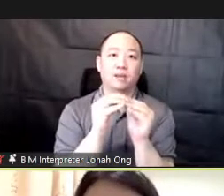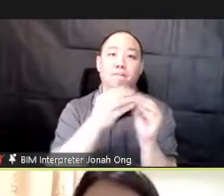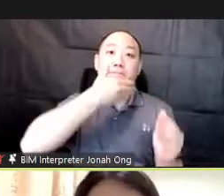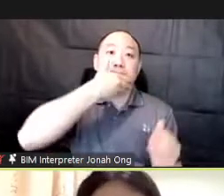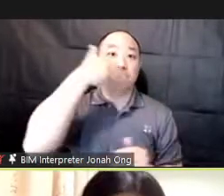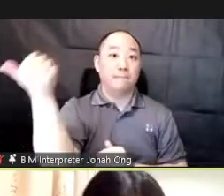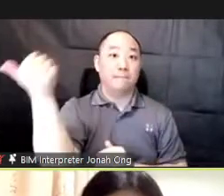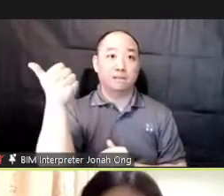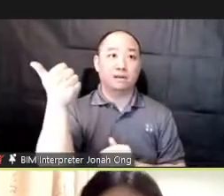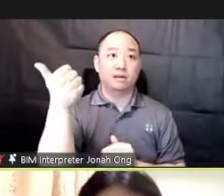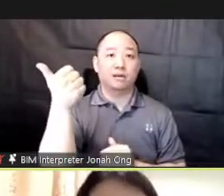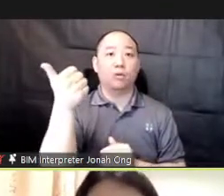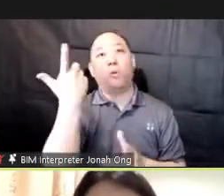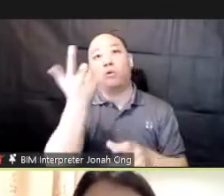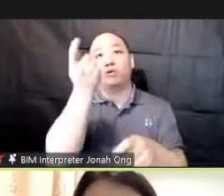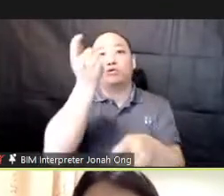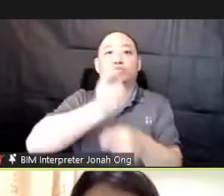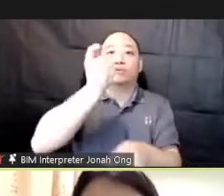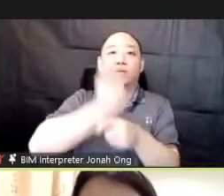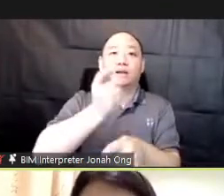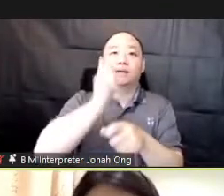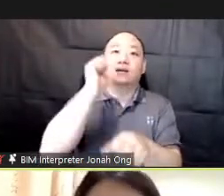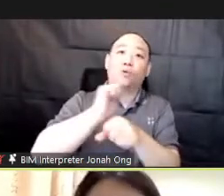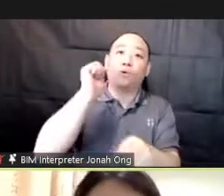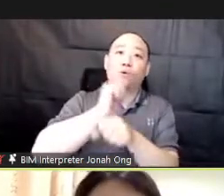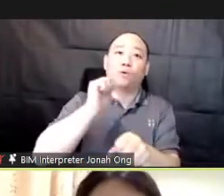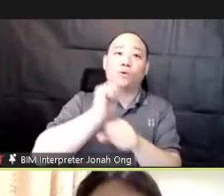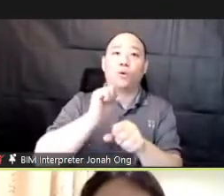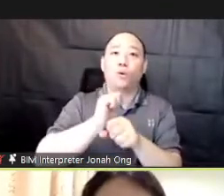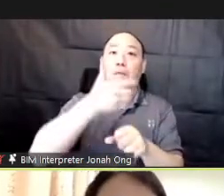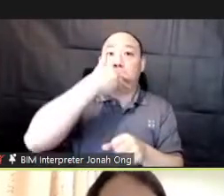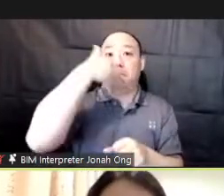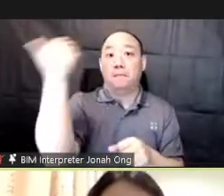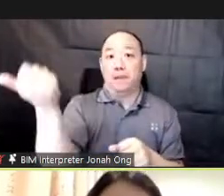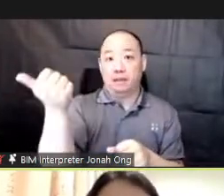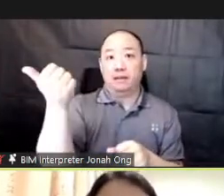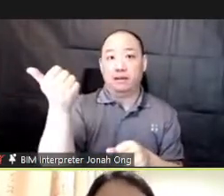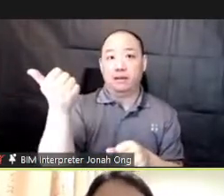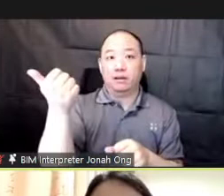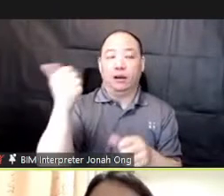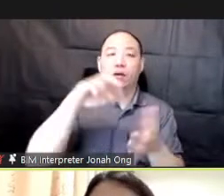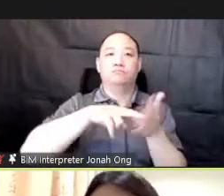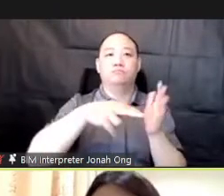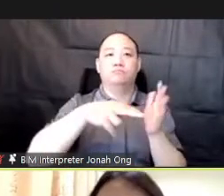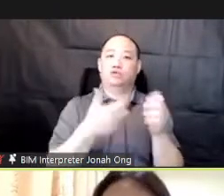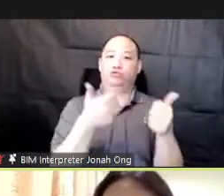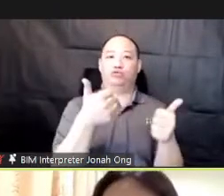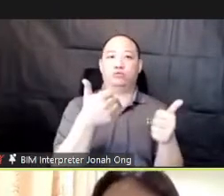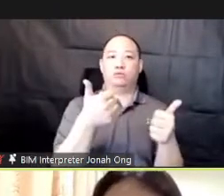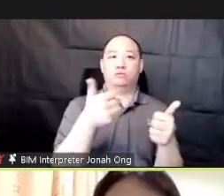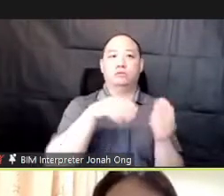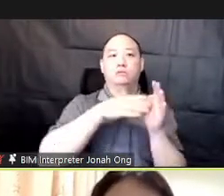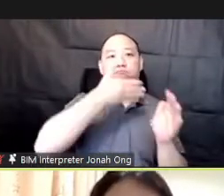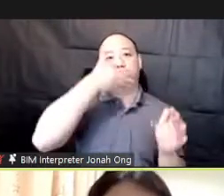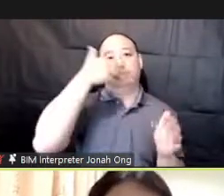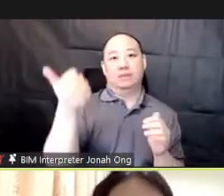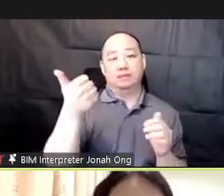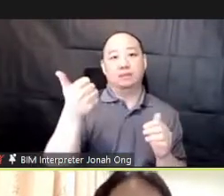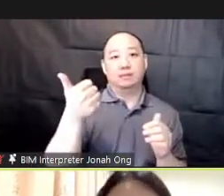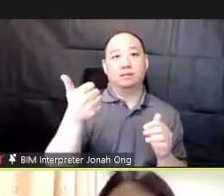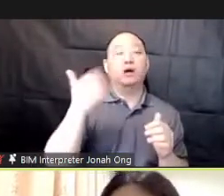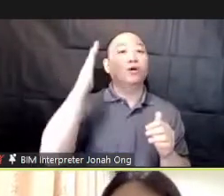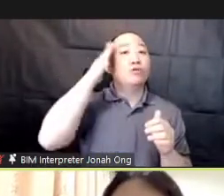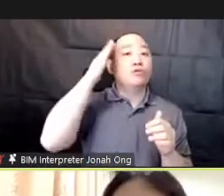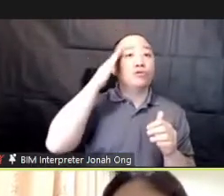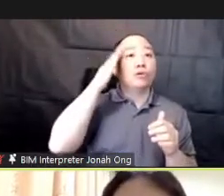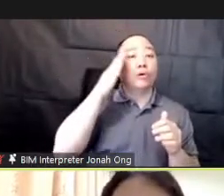tugas hakiki, right? On their core business of teaching and not administrative tasks. We work with school leaders. We know school leaders